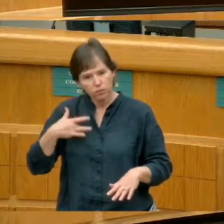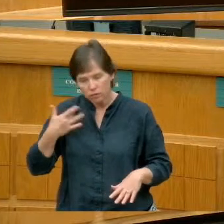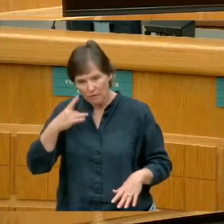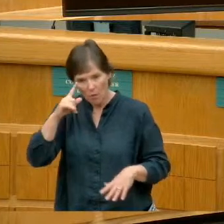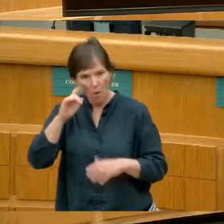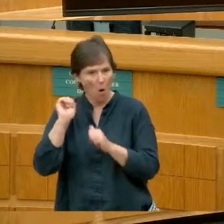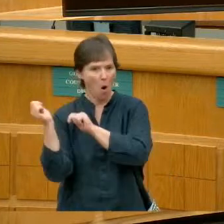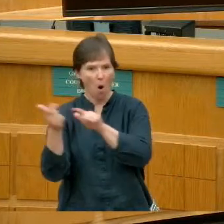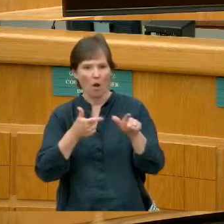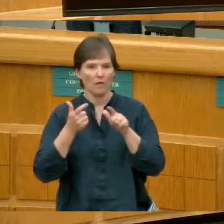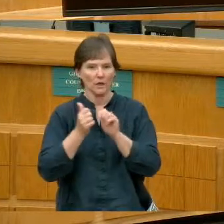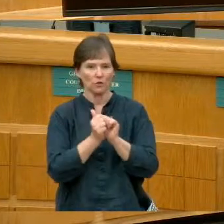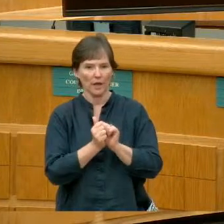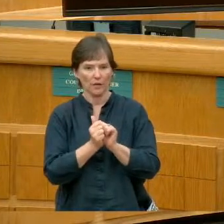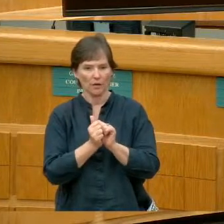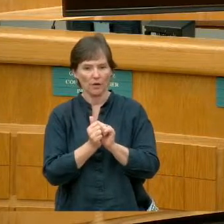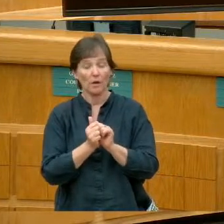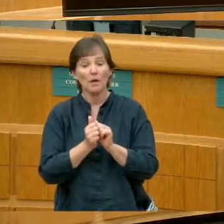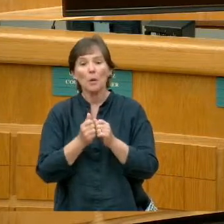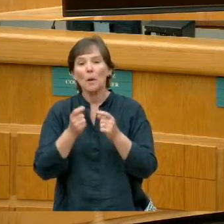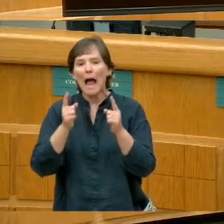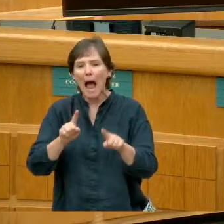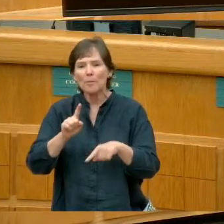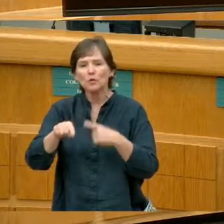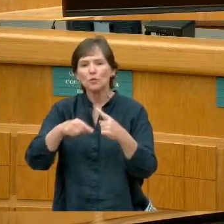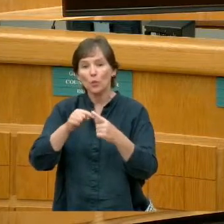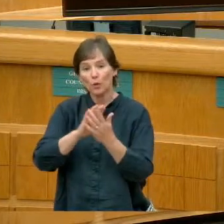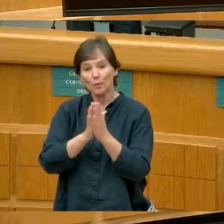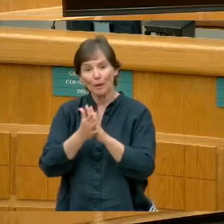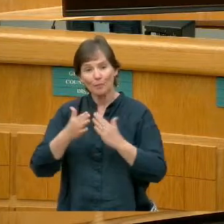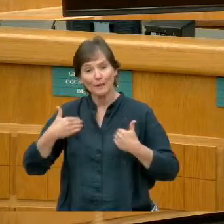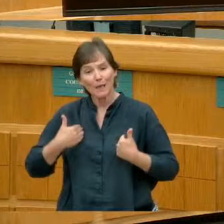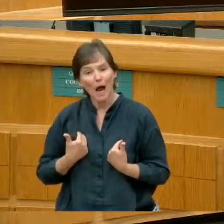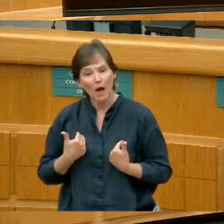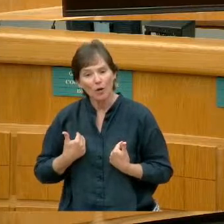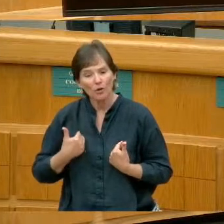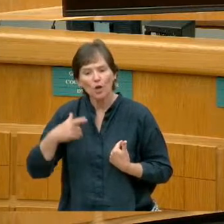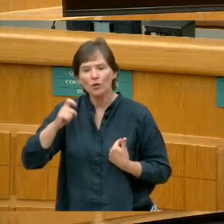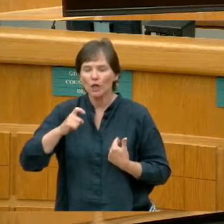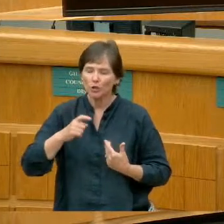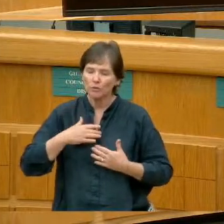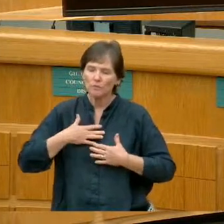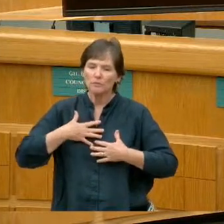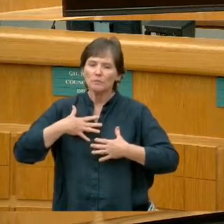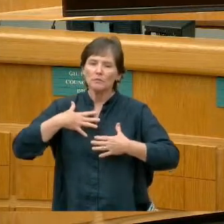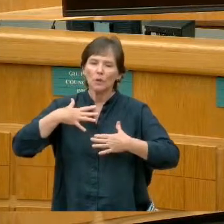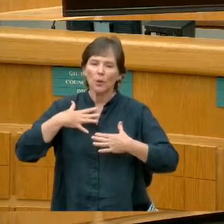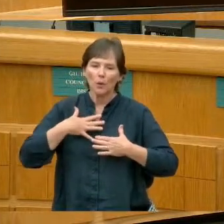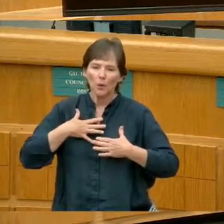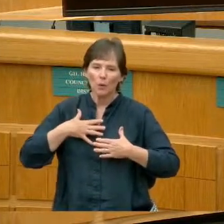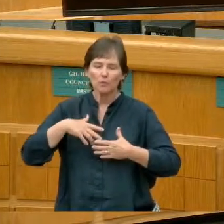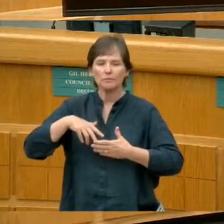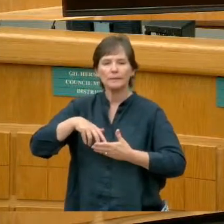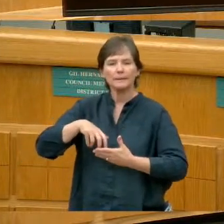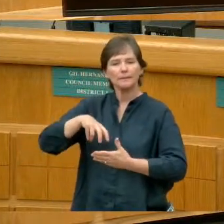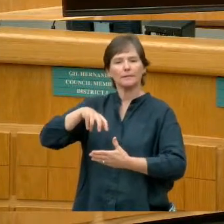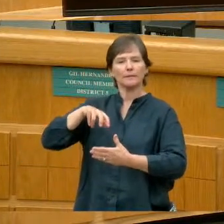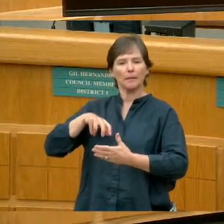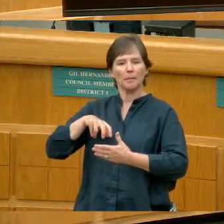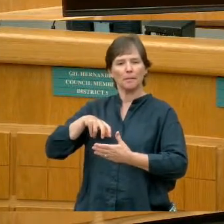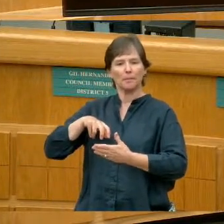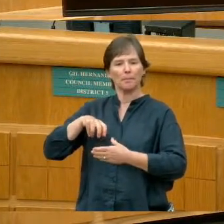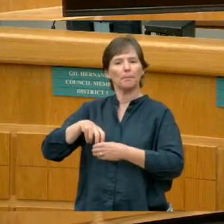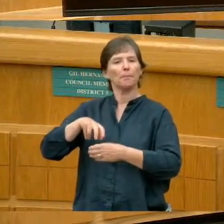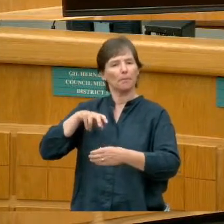you know what happens when you get tired? You need to recharge. You need to take a breath. You need to step back. And you need to catch